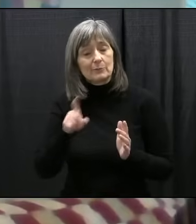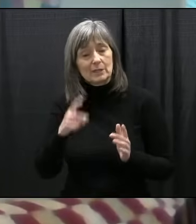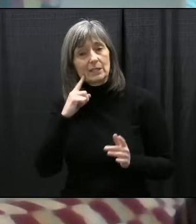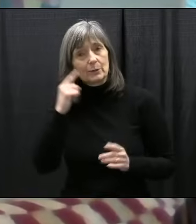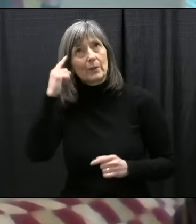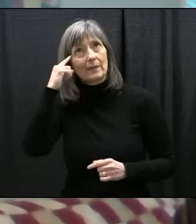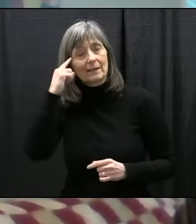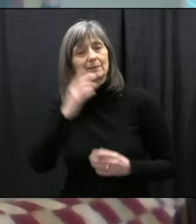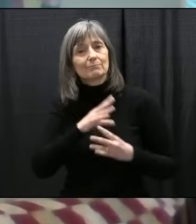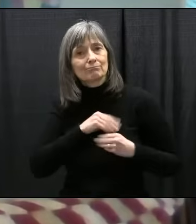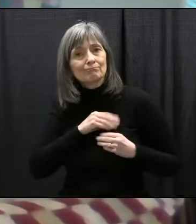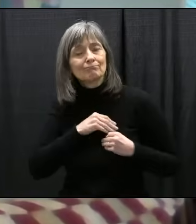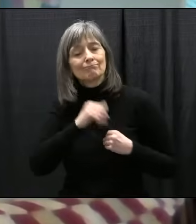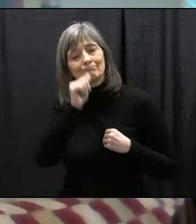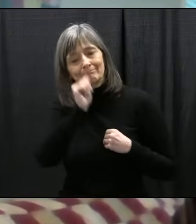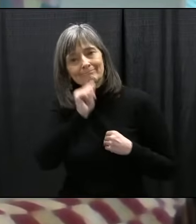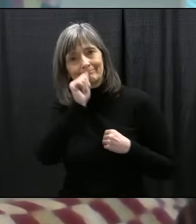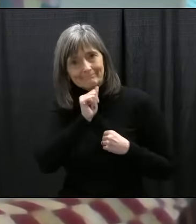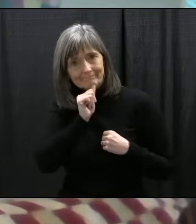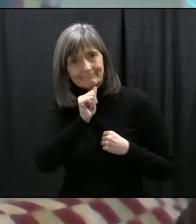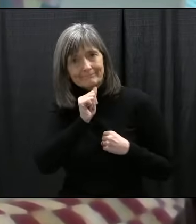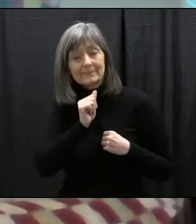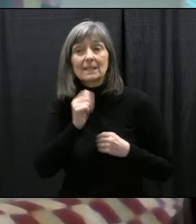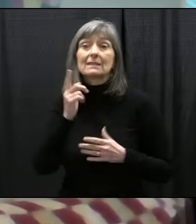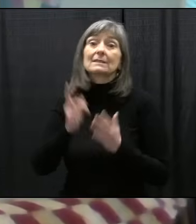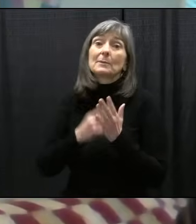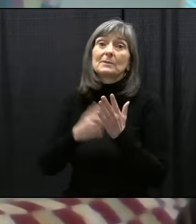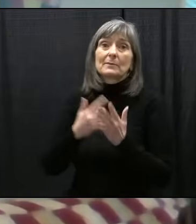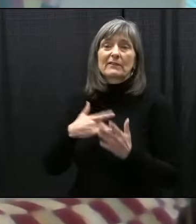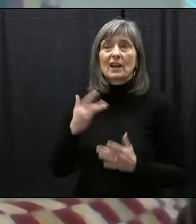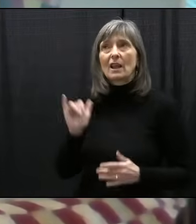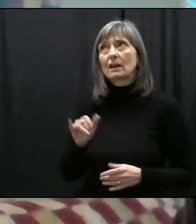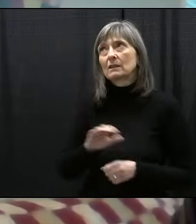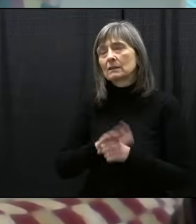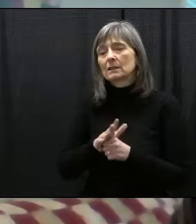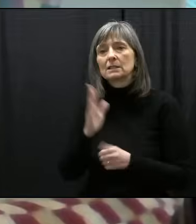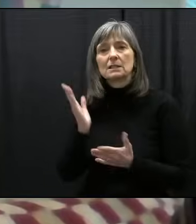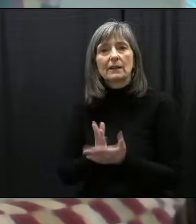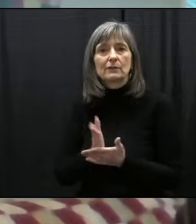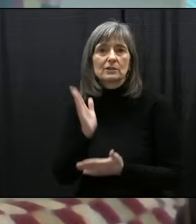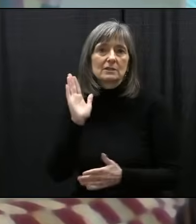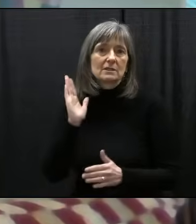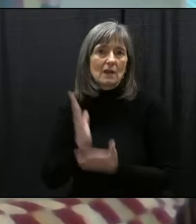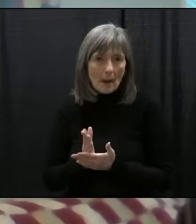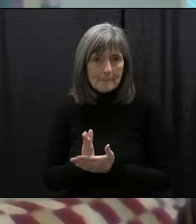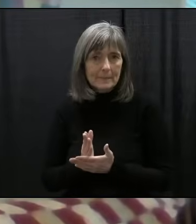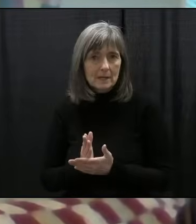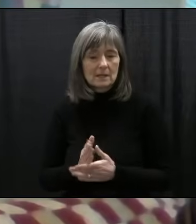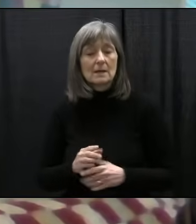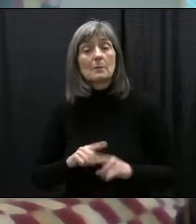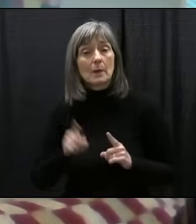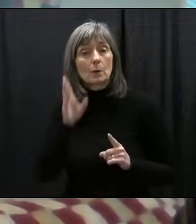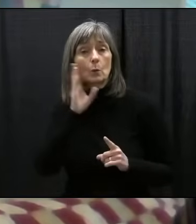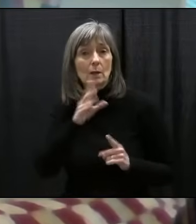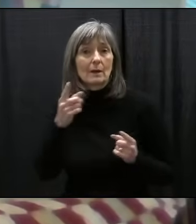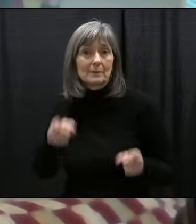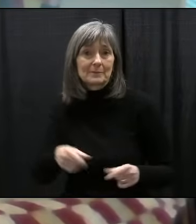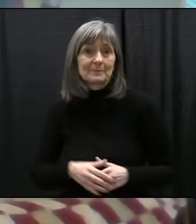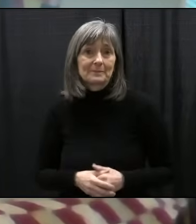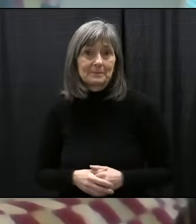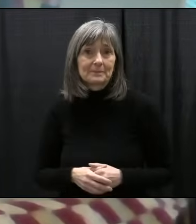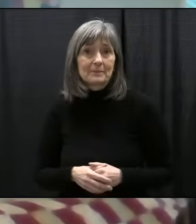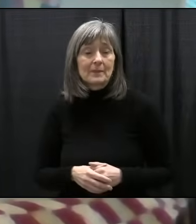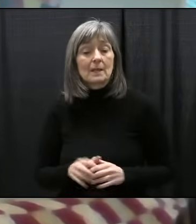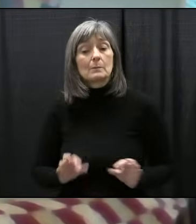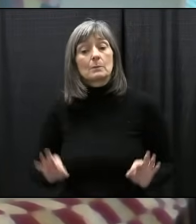perseverance. Although some days it seems like this pandemic is endless, we will eventually get to the other side. What